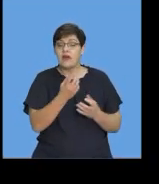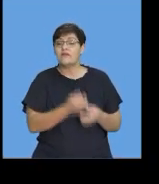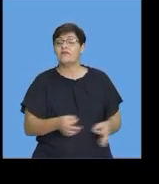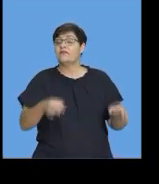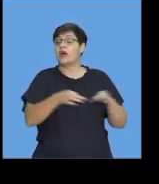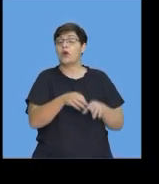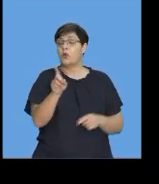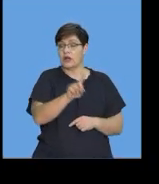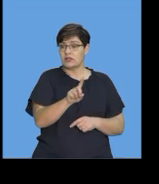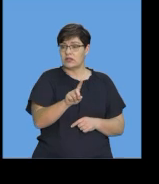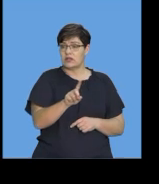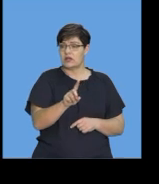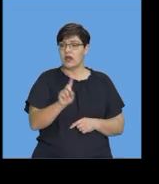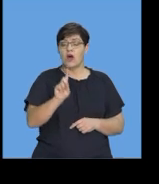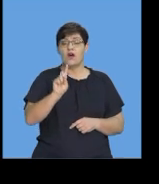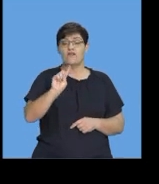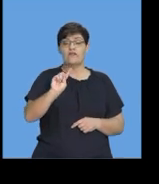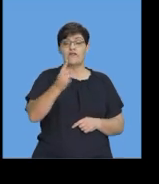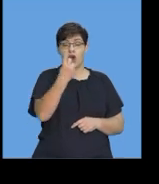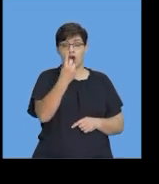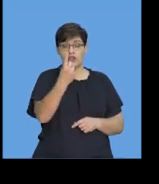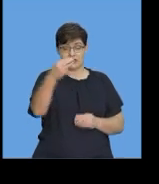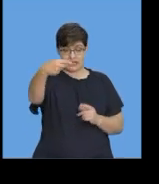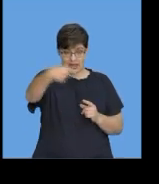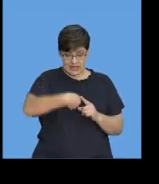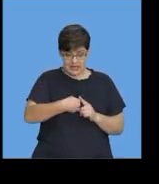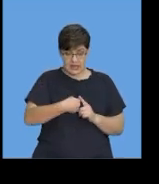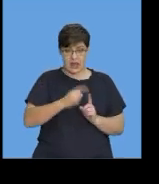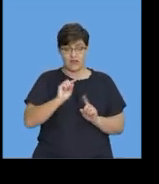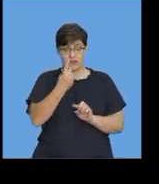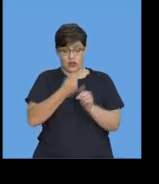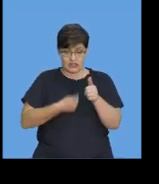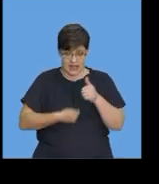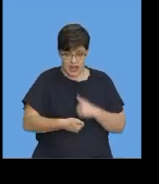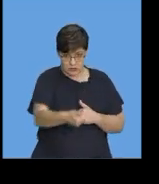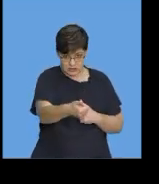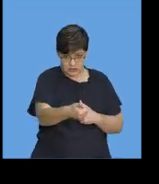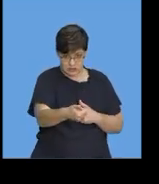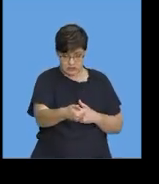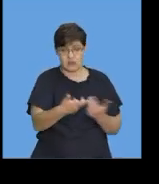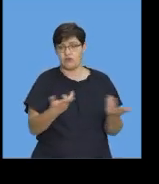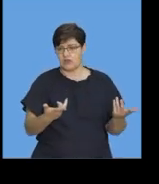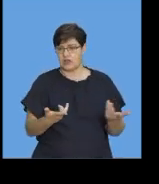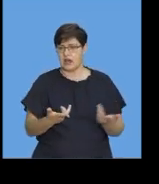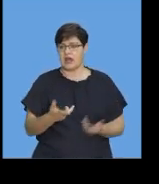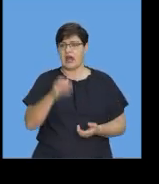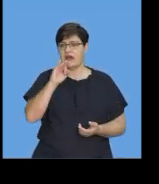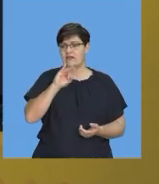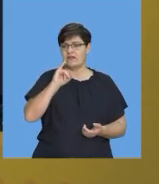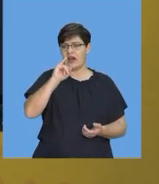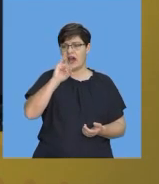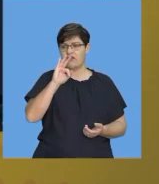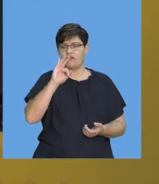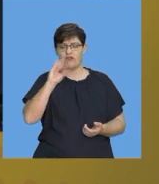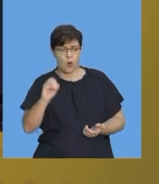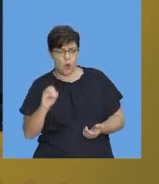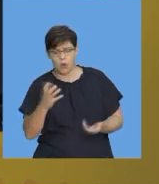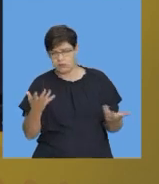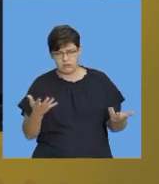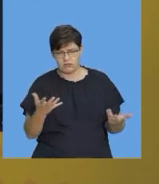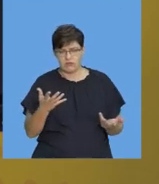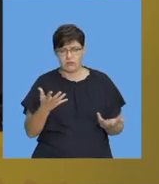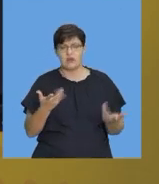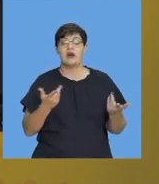at first in, first out, right? Whether you say FIFO, FIFO, whatever it is. First